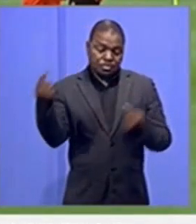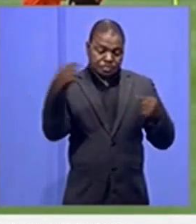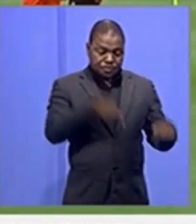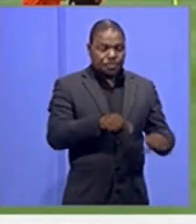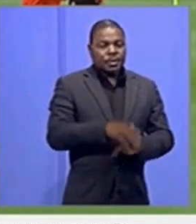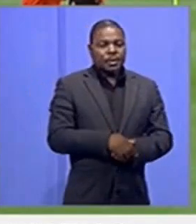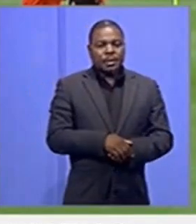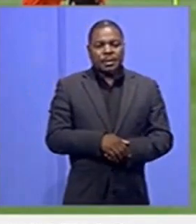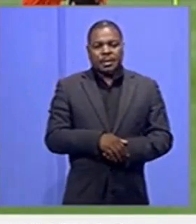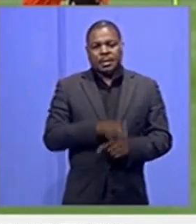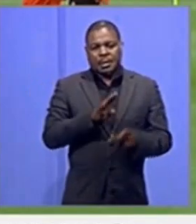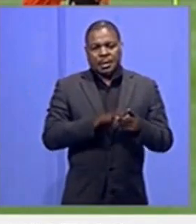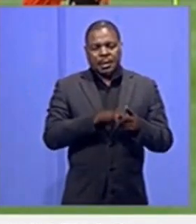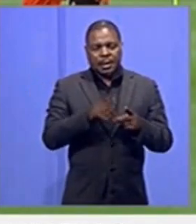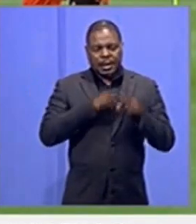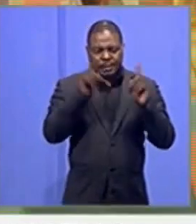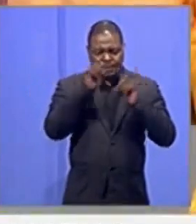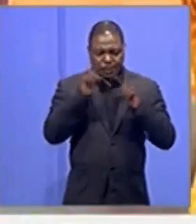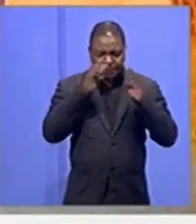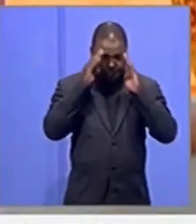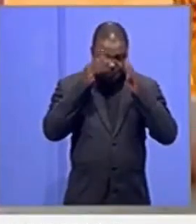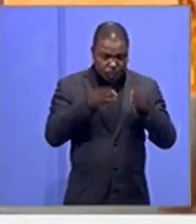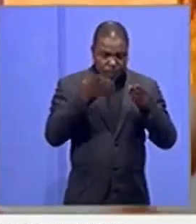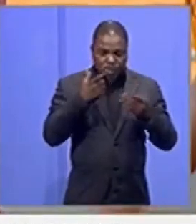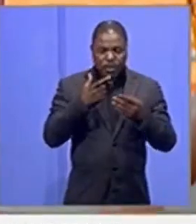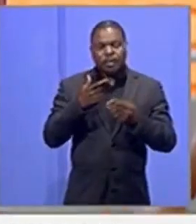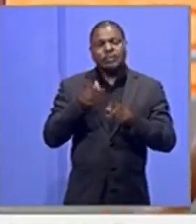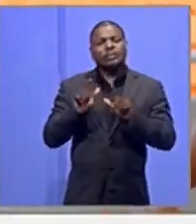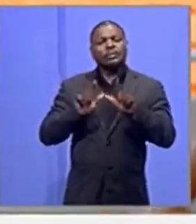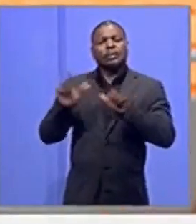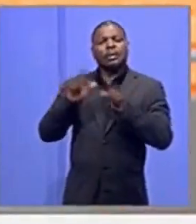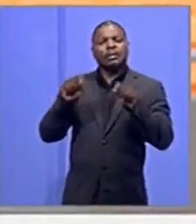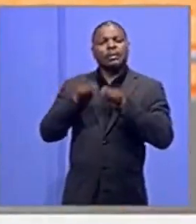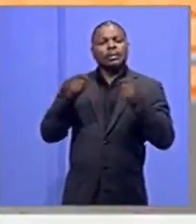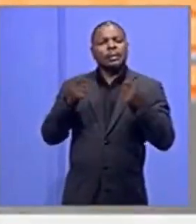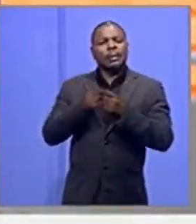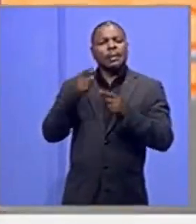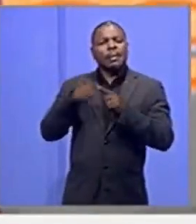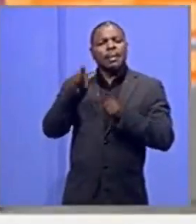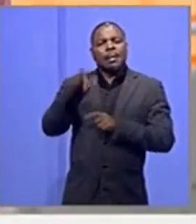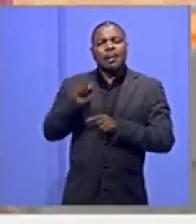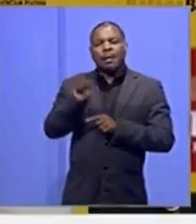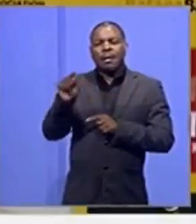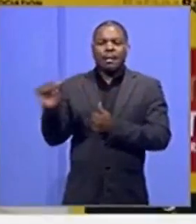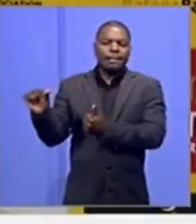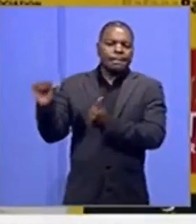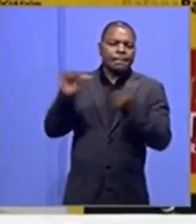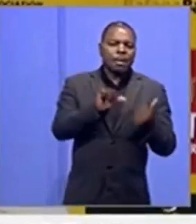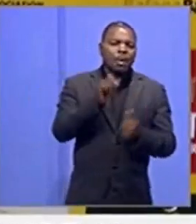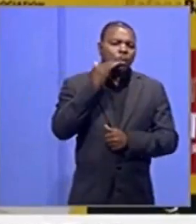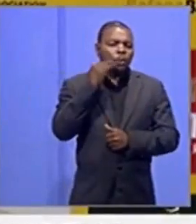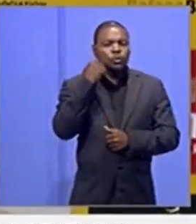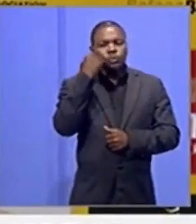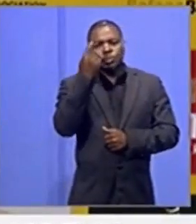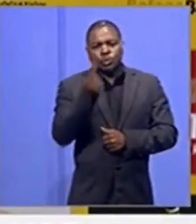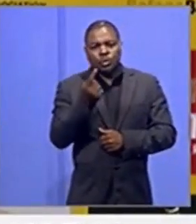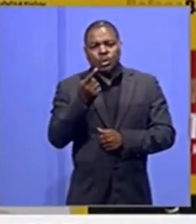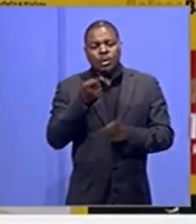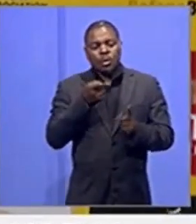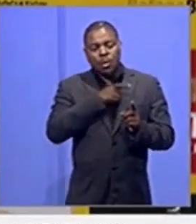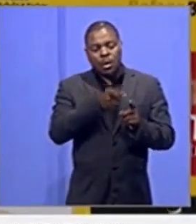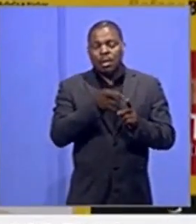provide special attention for the Sundowns players. They came back yesterday from the trip to